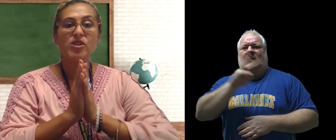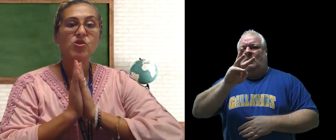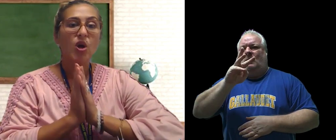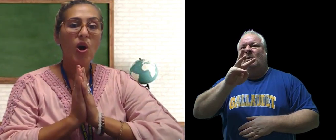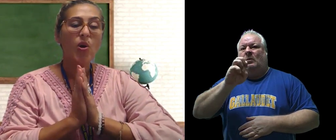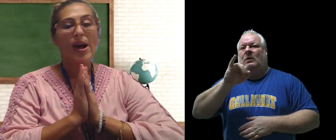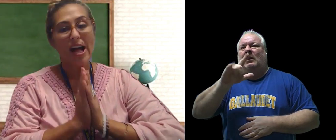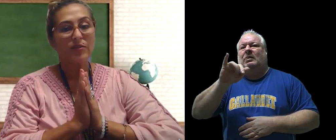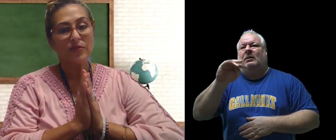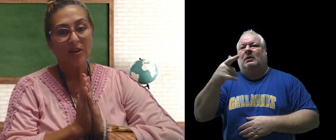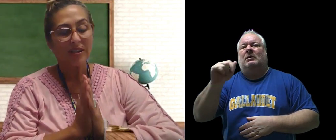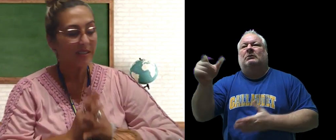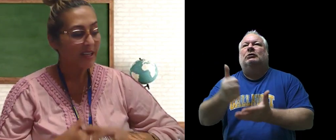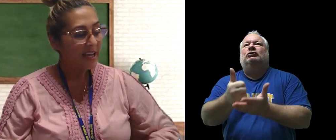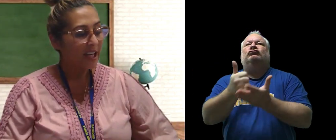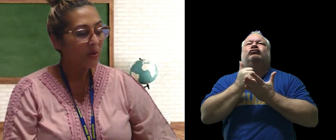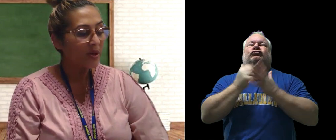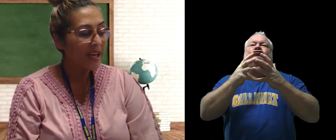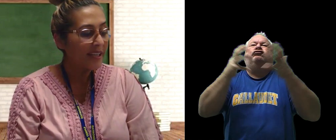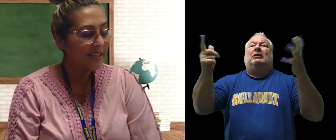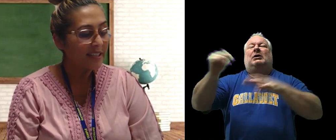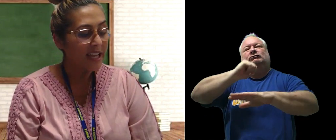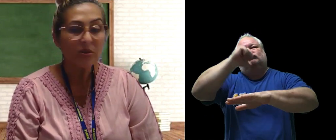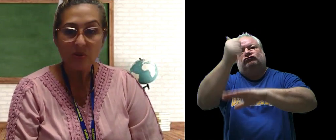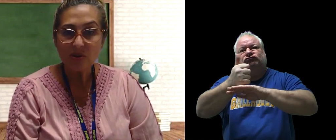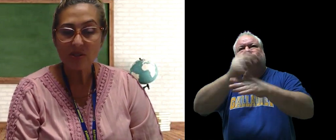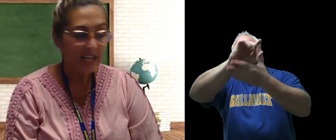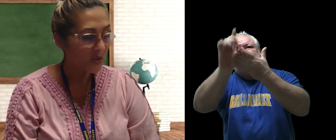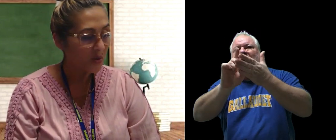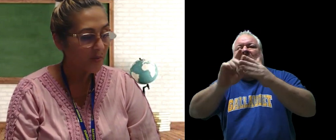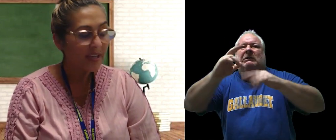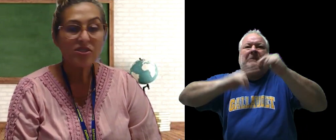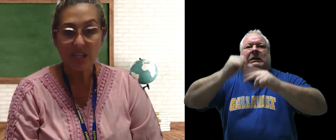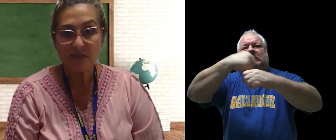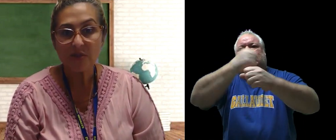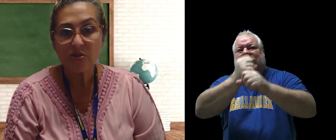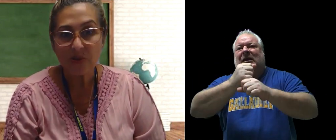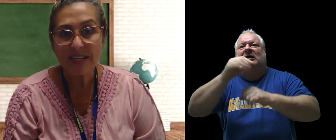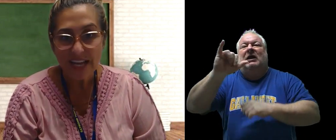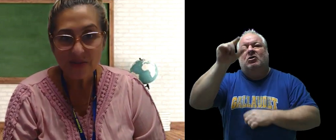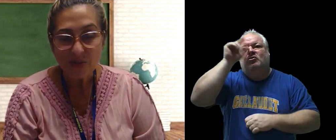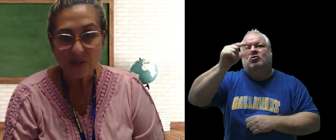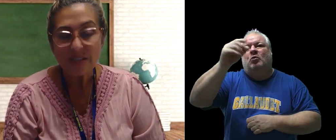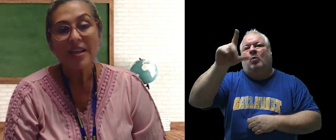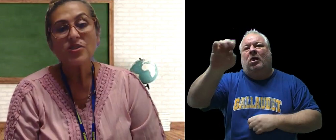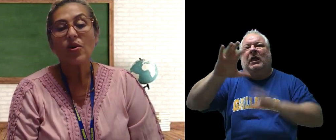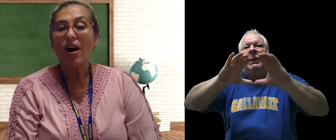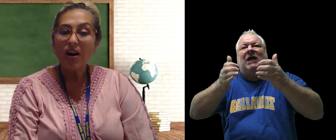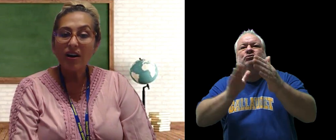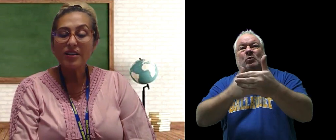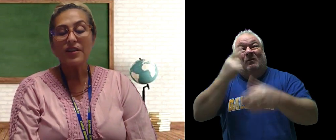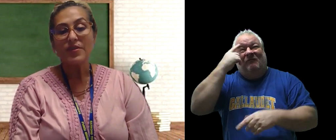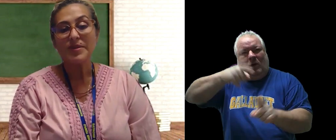has been so helpful and created a Google Classroom just for Student Council.